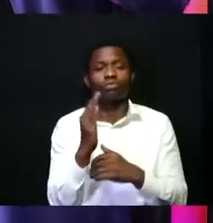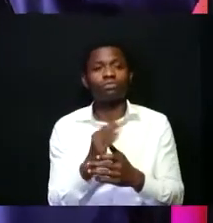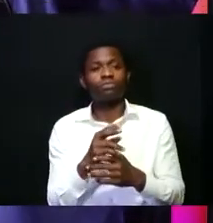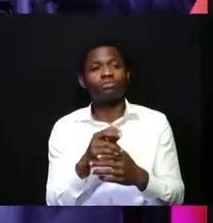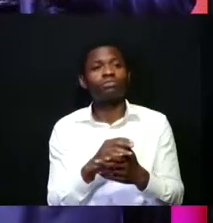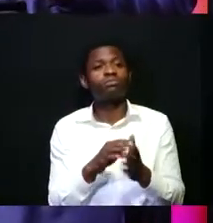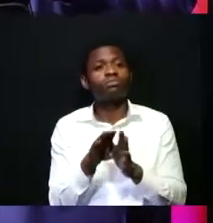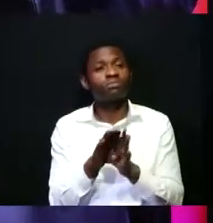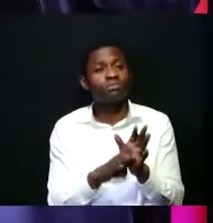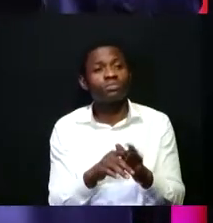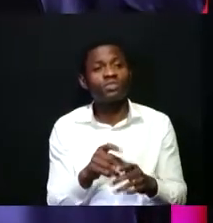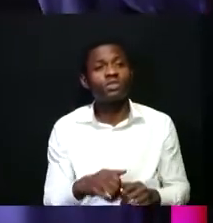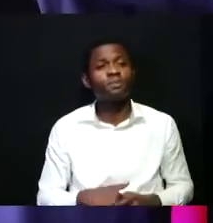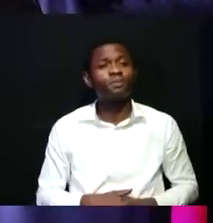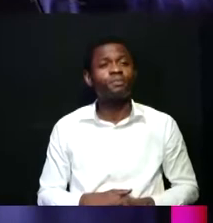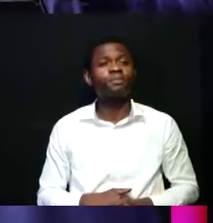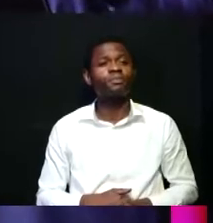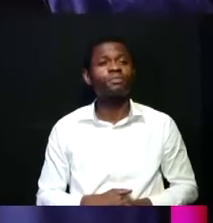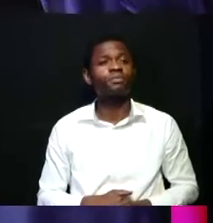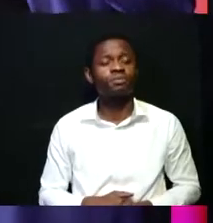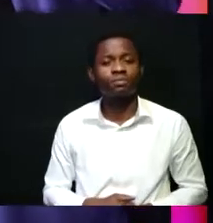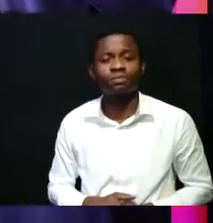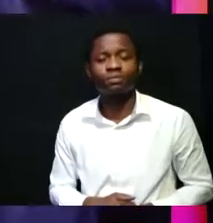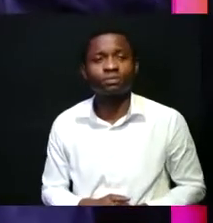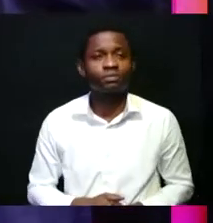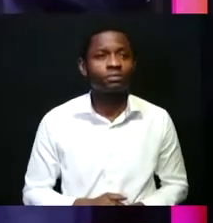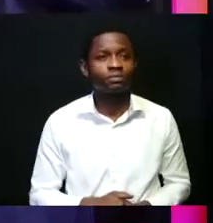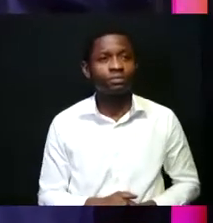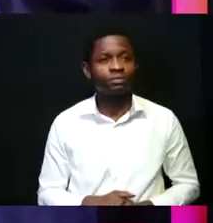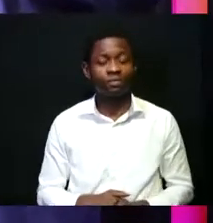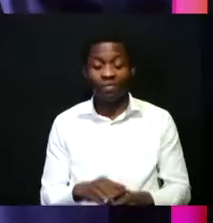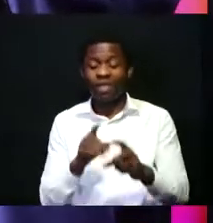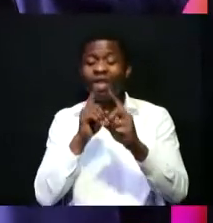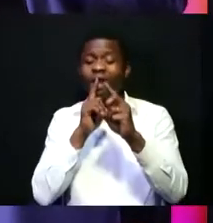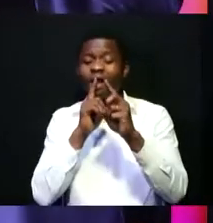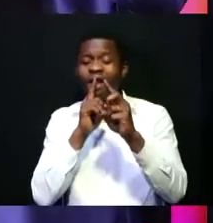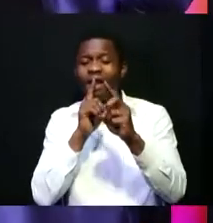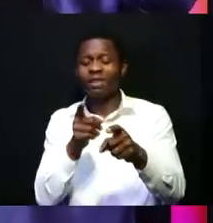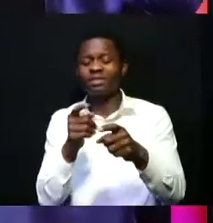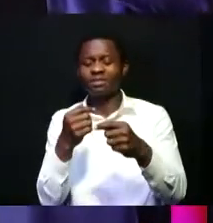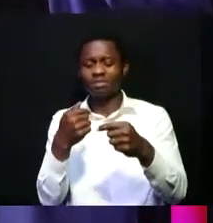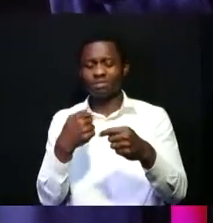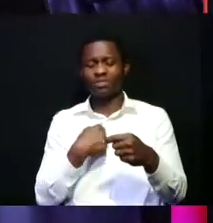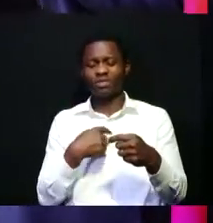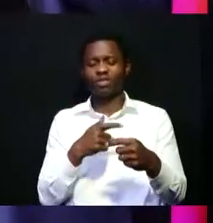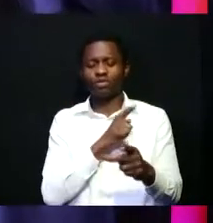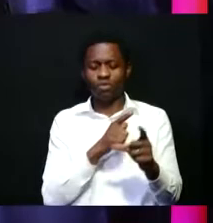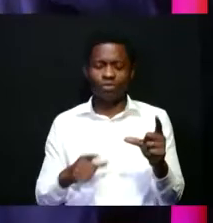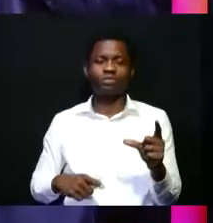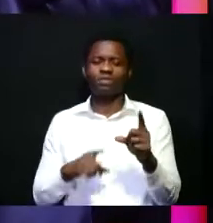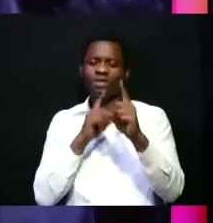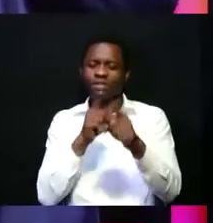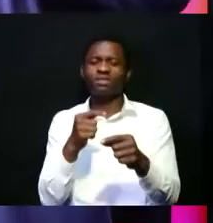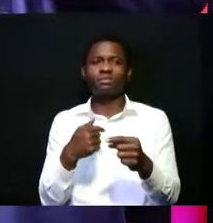1 Kings 18:37. A kind, I am for whom I decano, a tidu watching you, Ediasa and so. Answer me, Lord. Say, Jemiso, Eurade. Answer me,